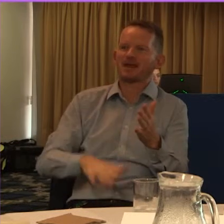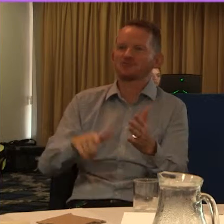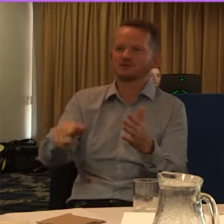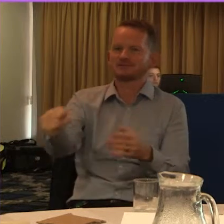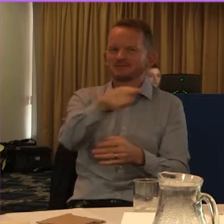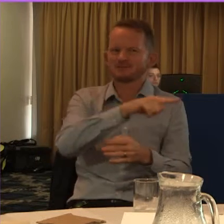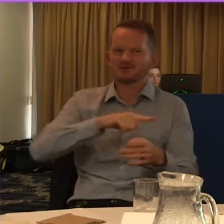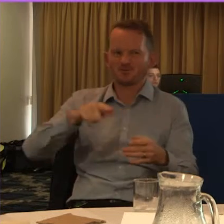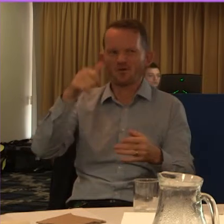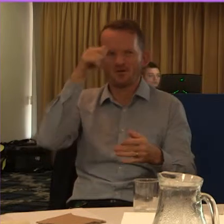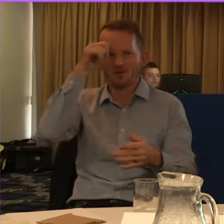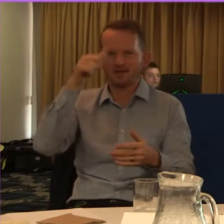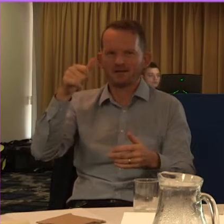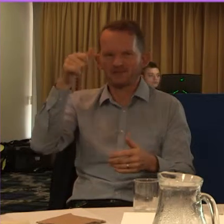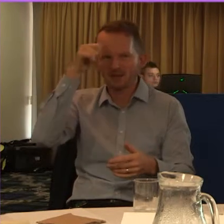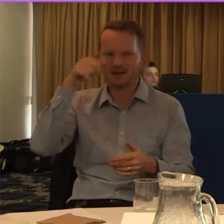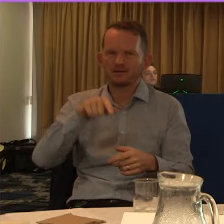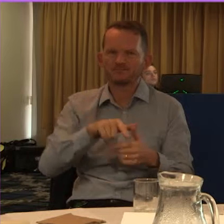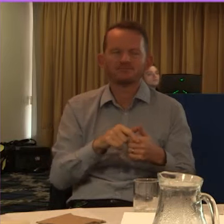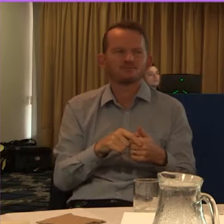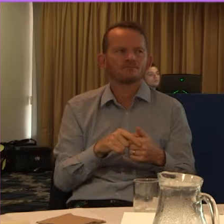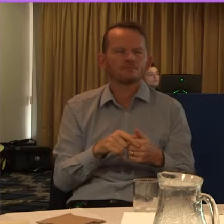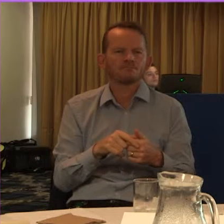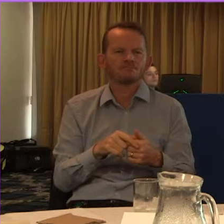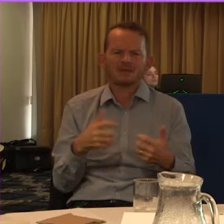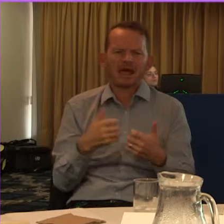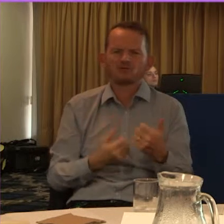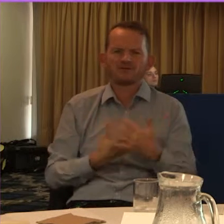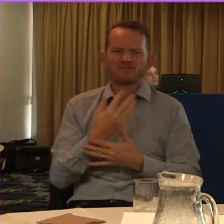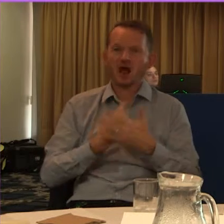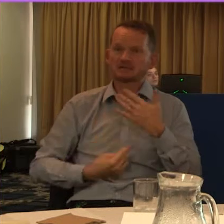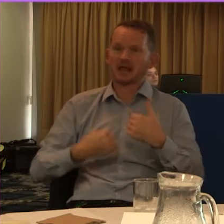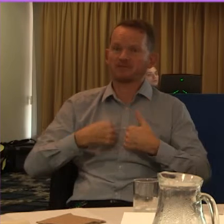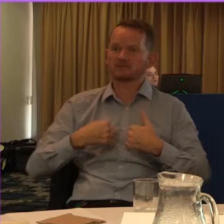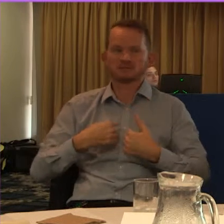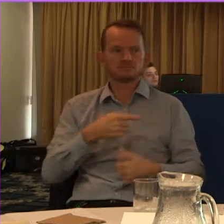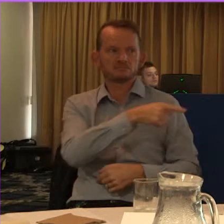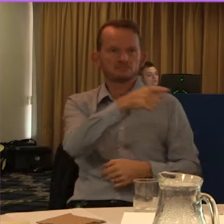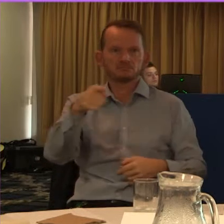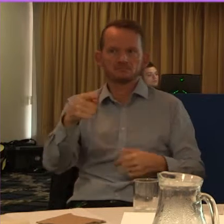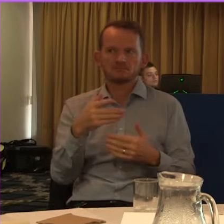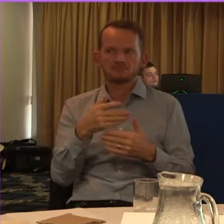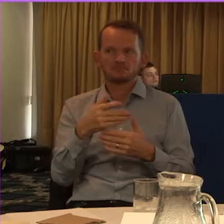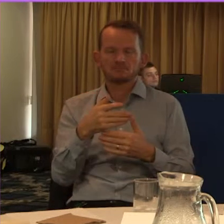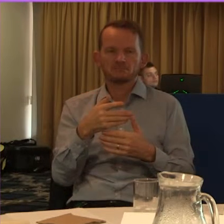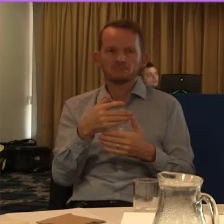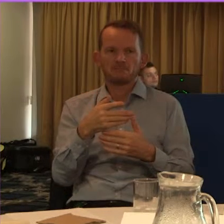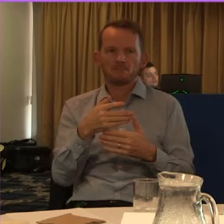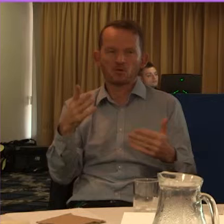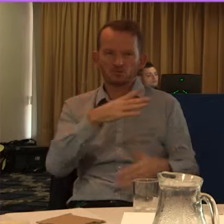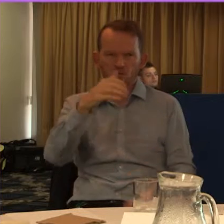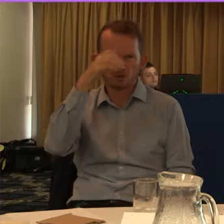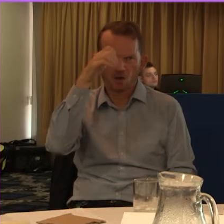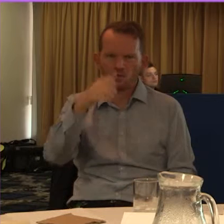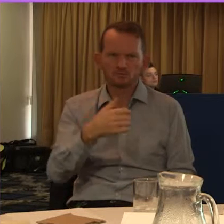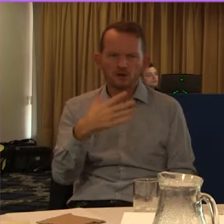probably something you're all fairly familiar with. So how do we develop resilience for ourselves? And again, most of this won't be a